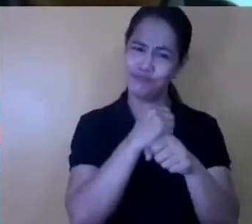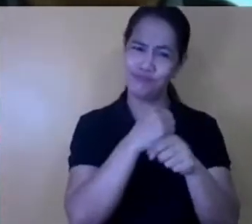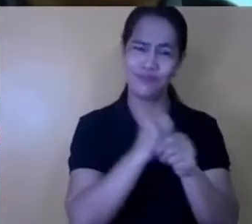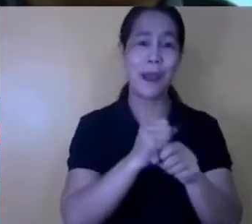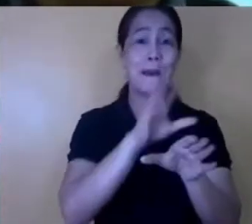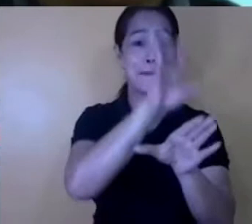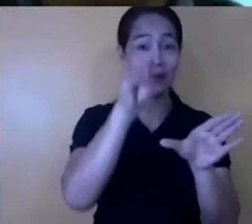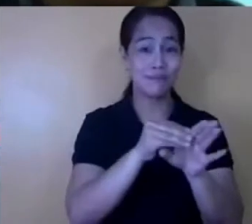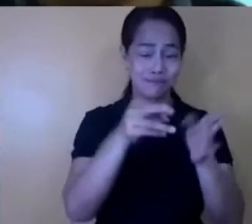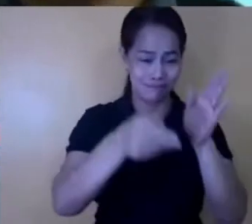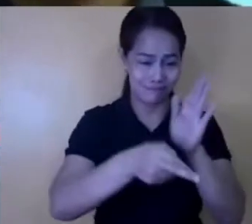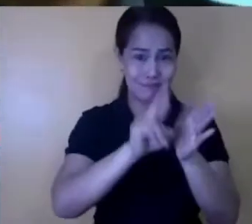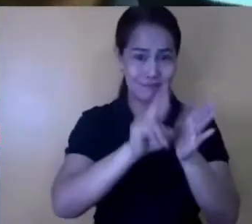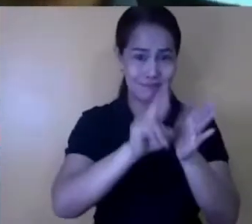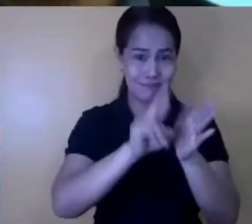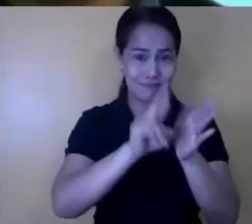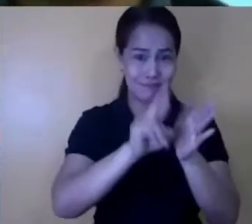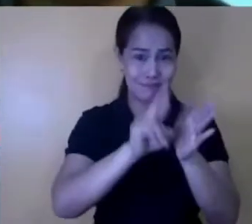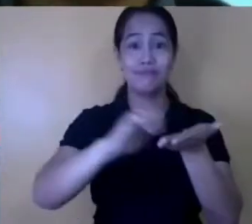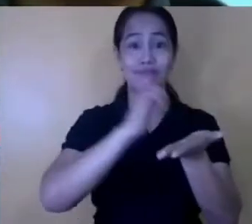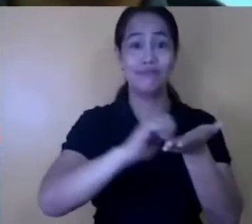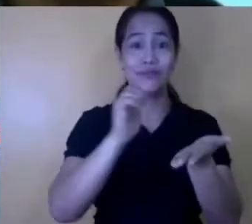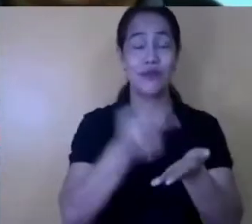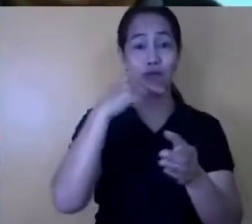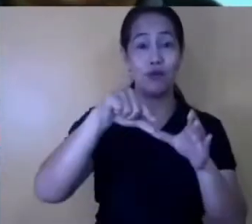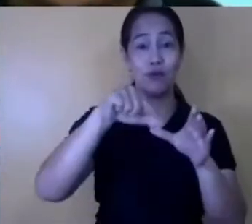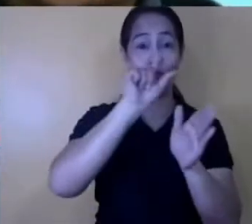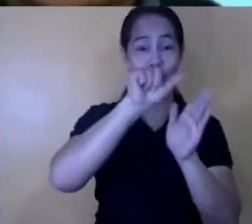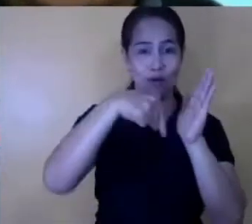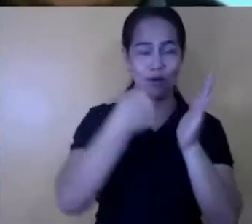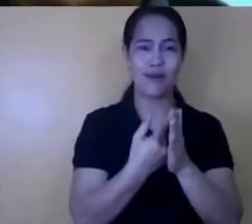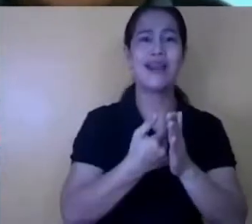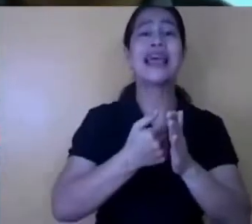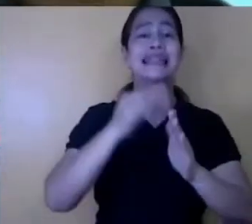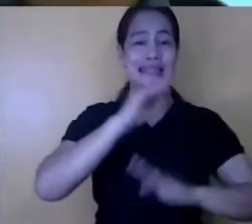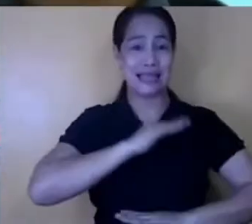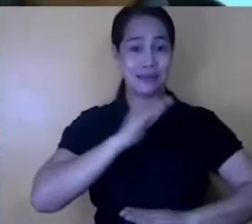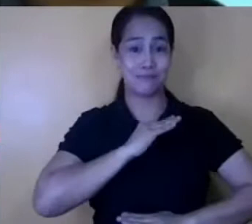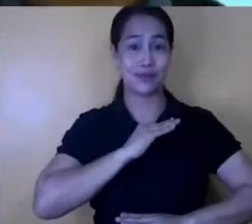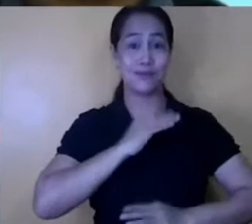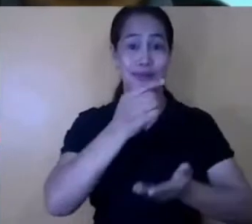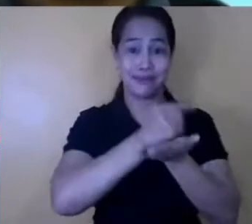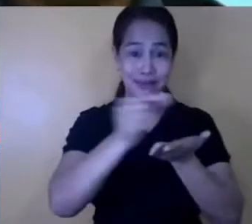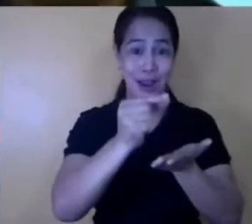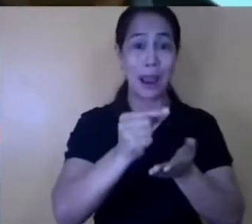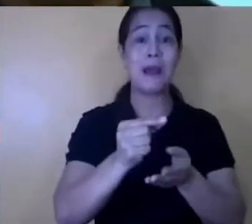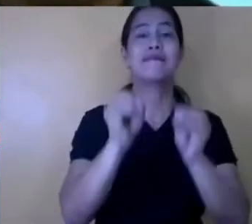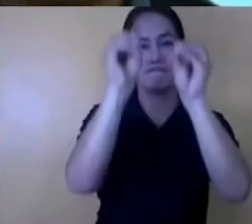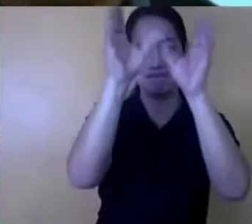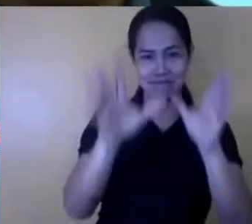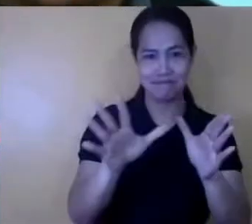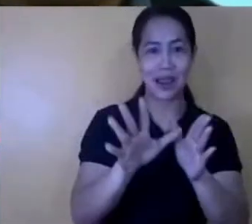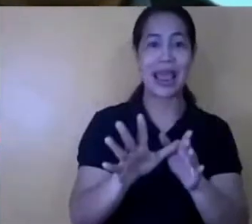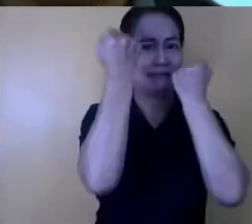personal practices in 4 quarters, you get a satisfactory rating, and teachers are expected